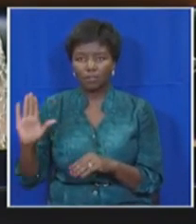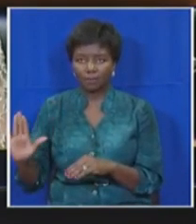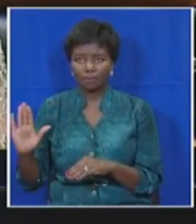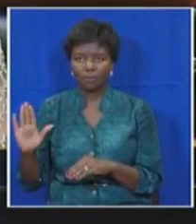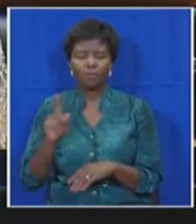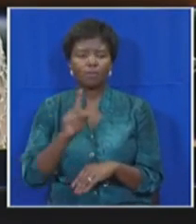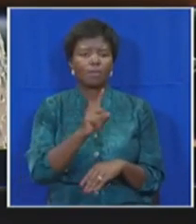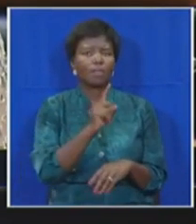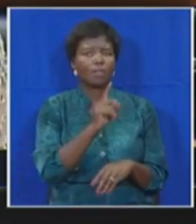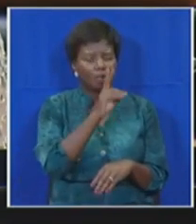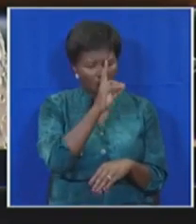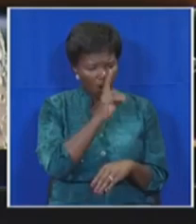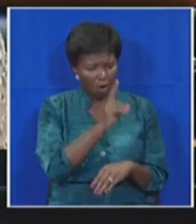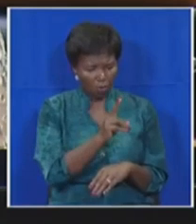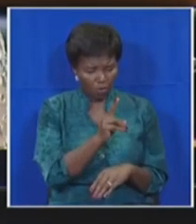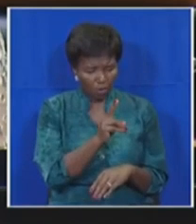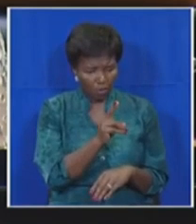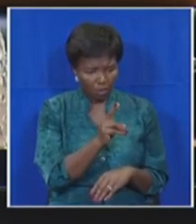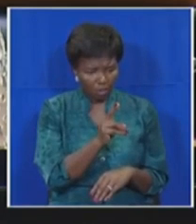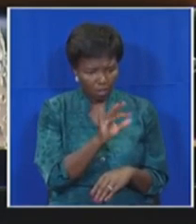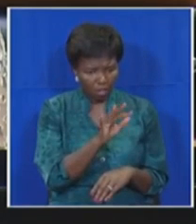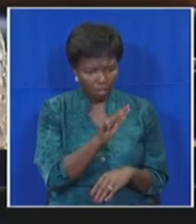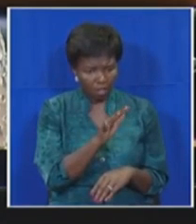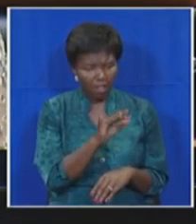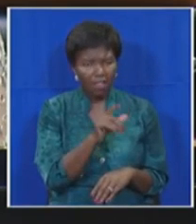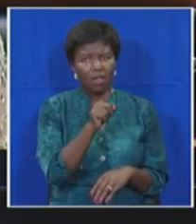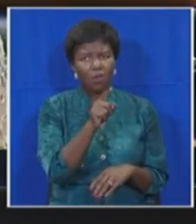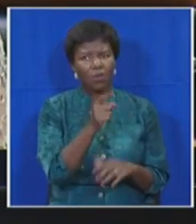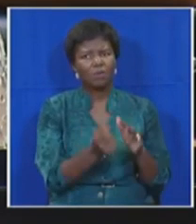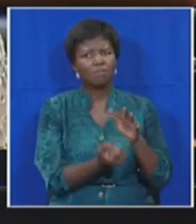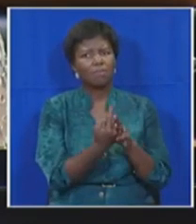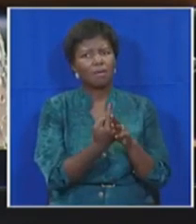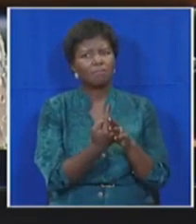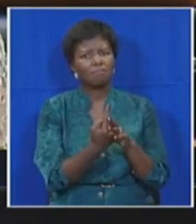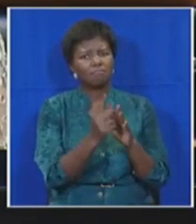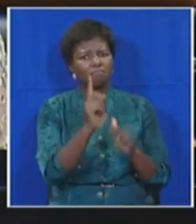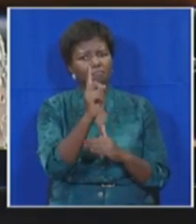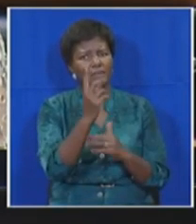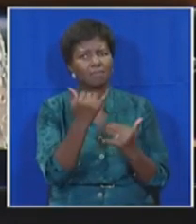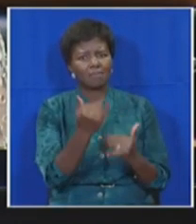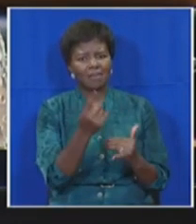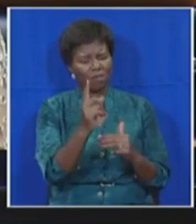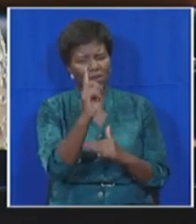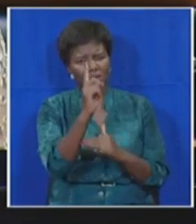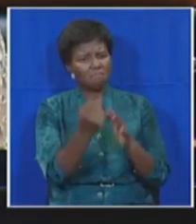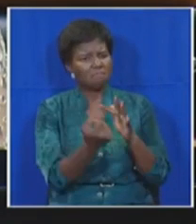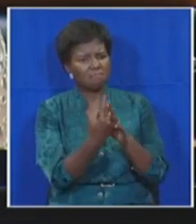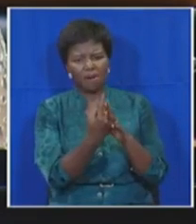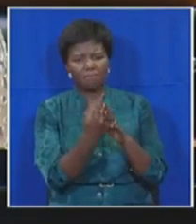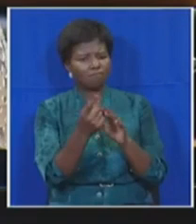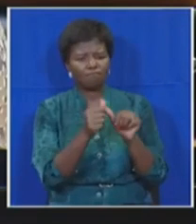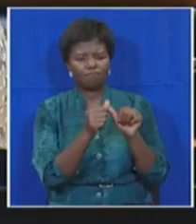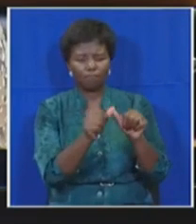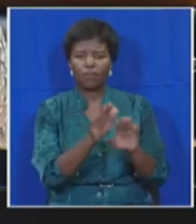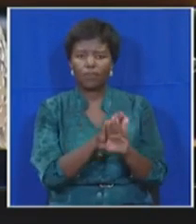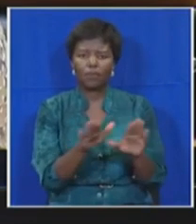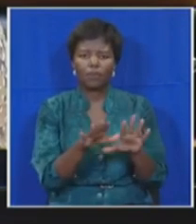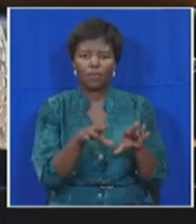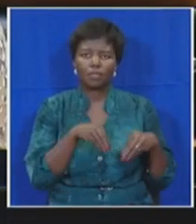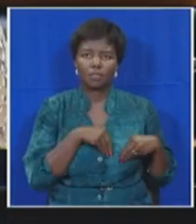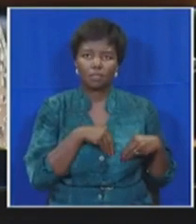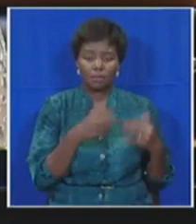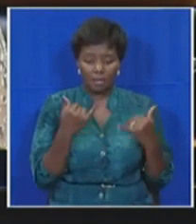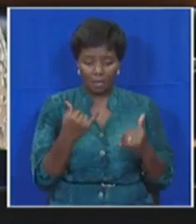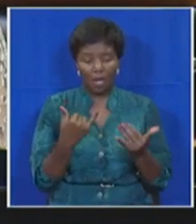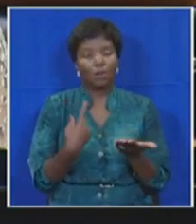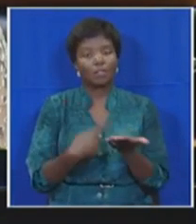Honorable, you are raising a point of order, but that point of order will not be sustained. This is a